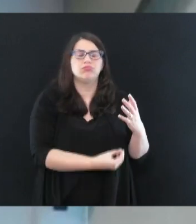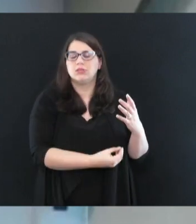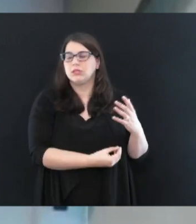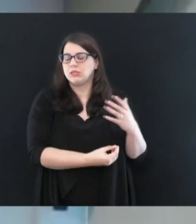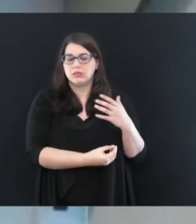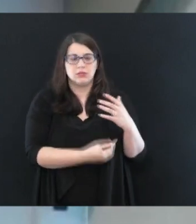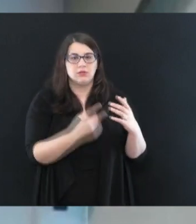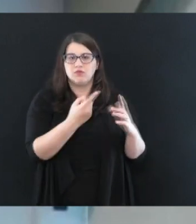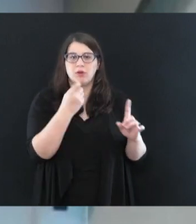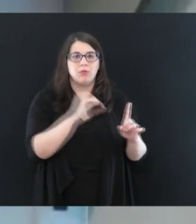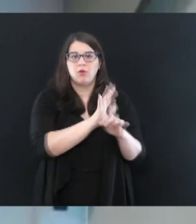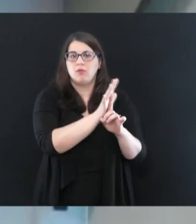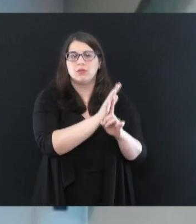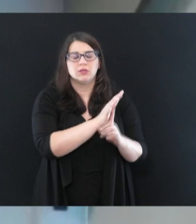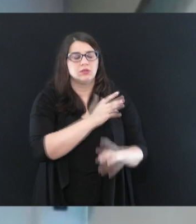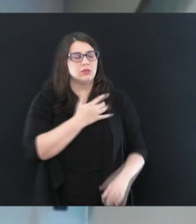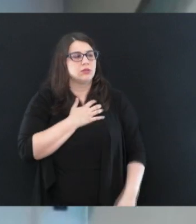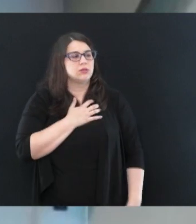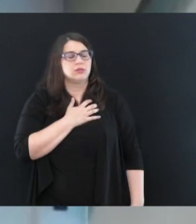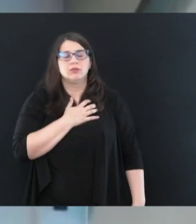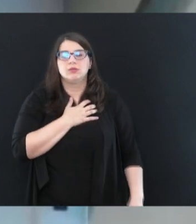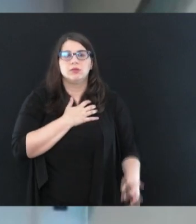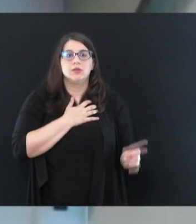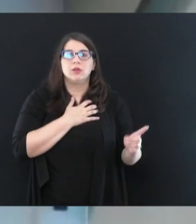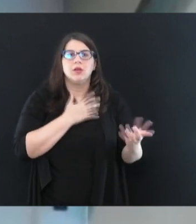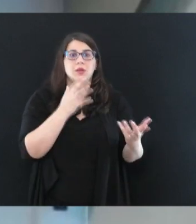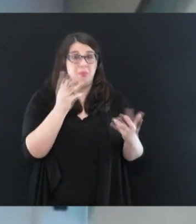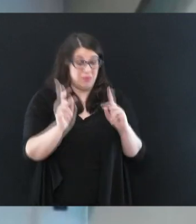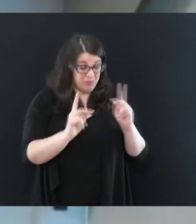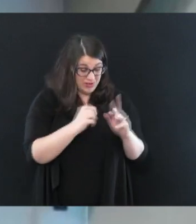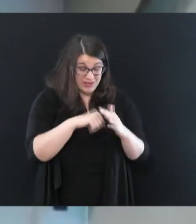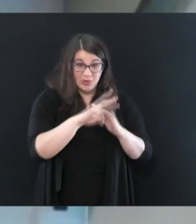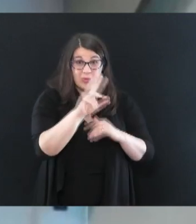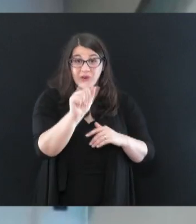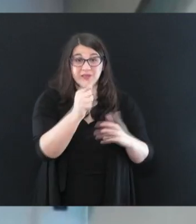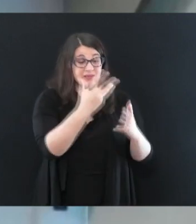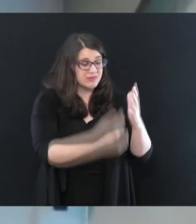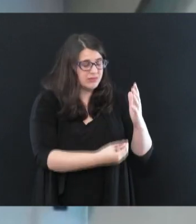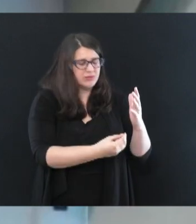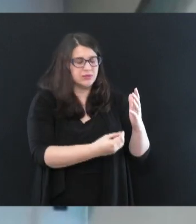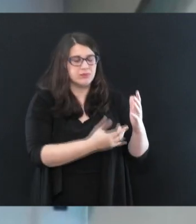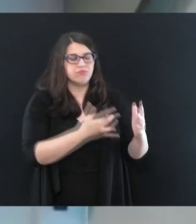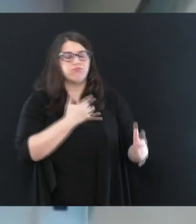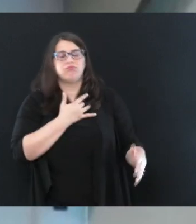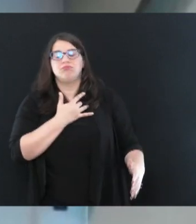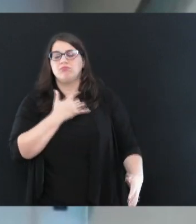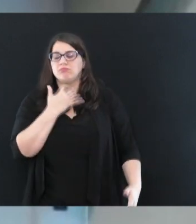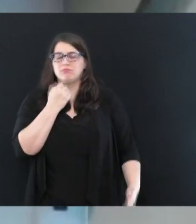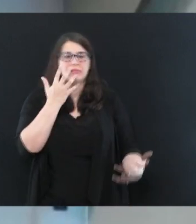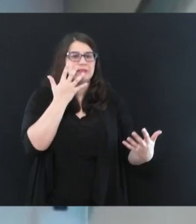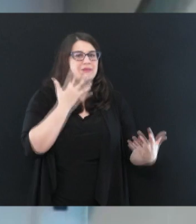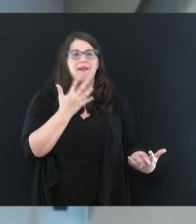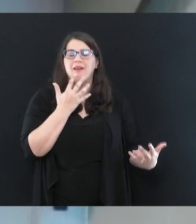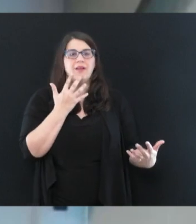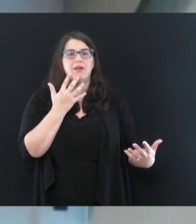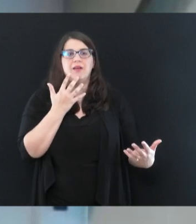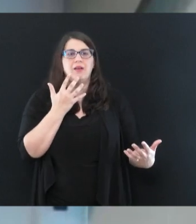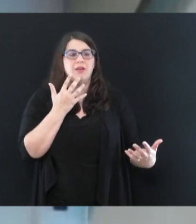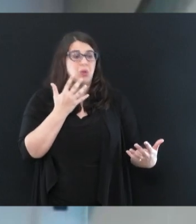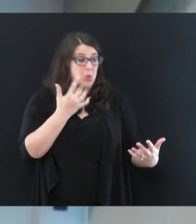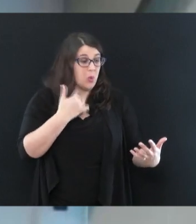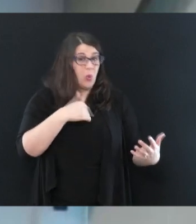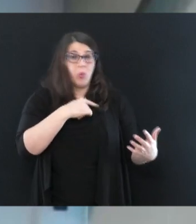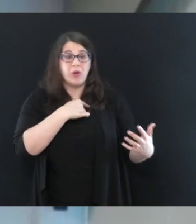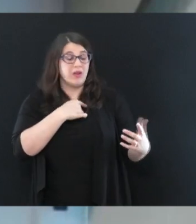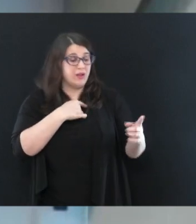this was one of ours, and we're just deeply saddened. Our thoughts and prayers are extended to the family,